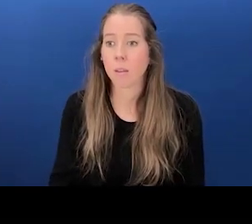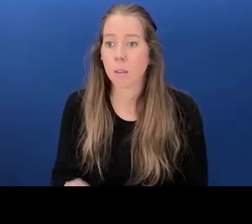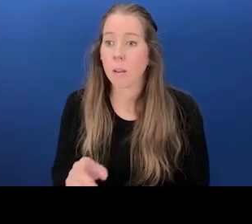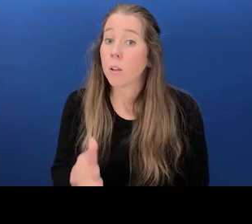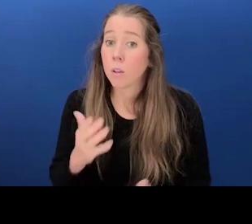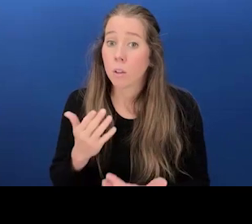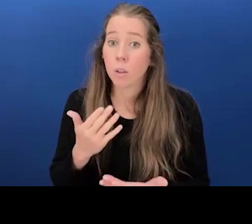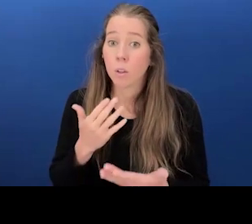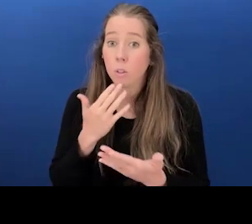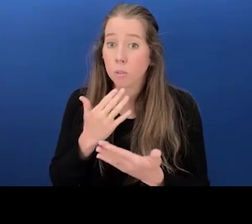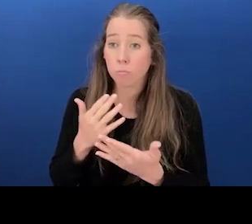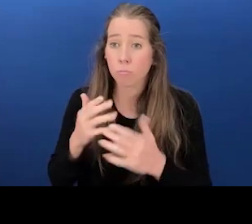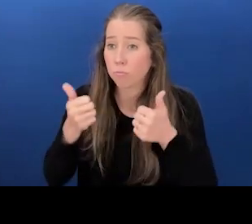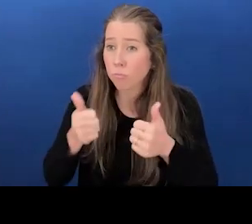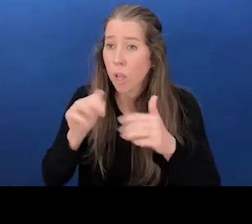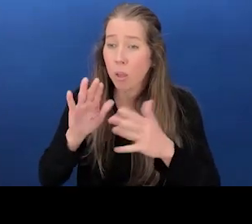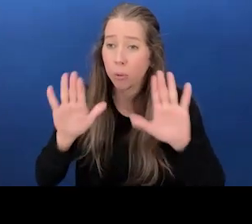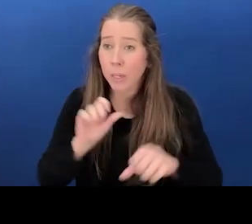Good job, Matt.